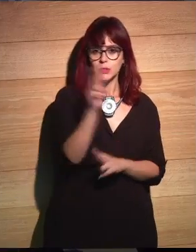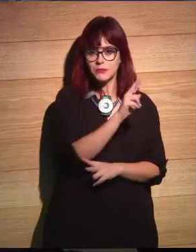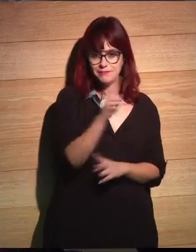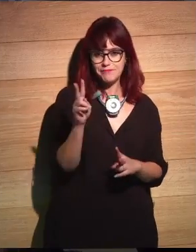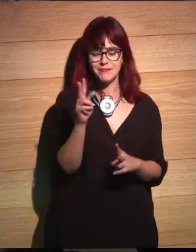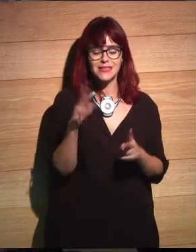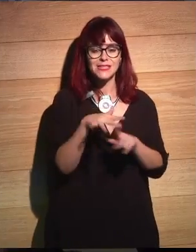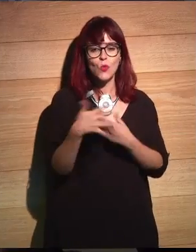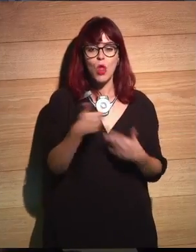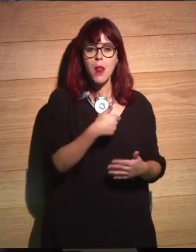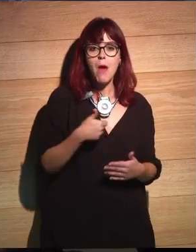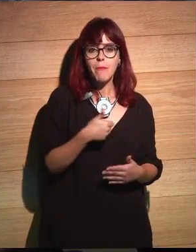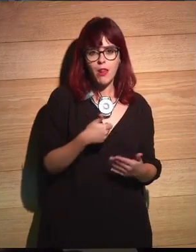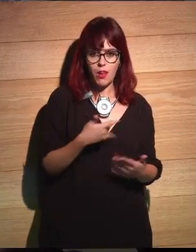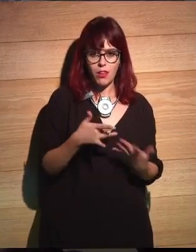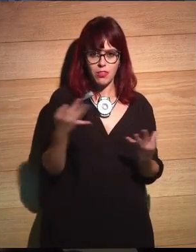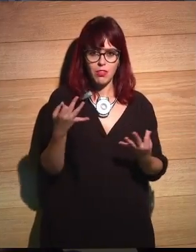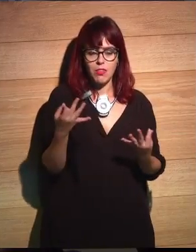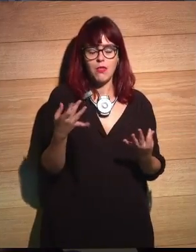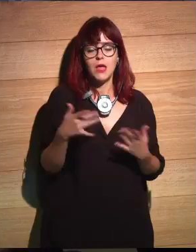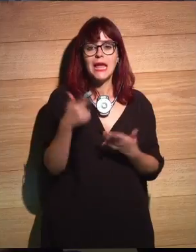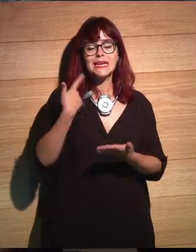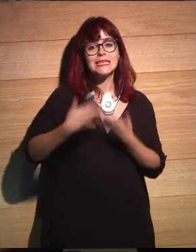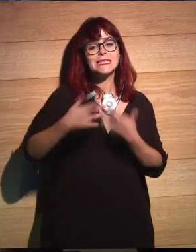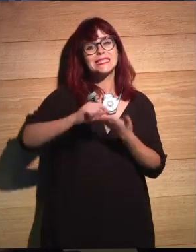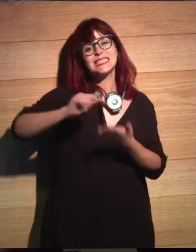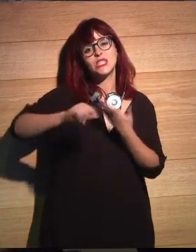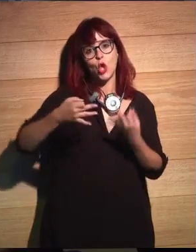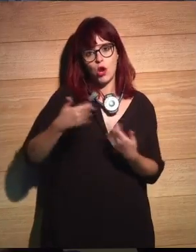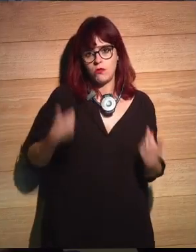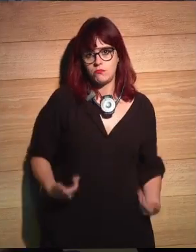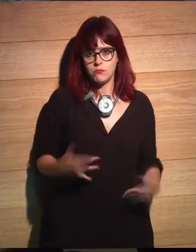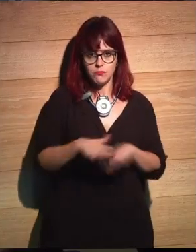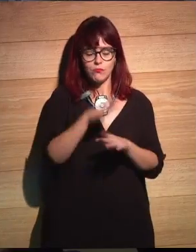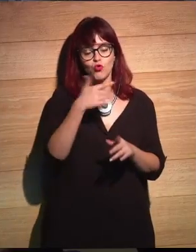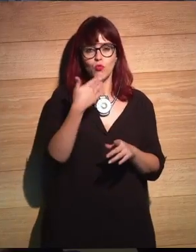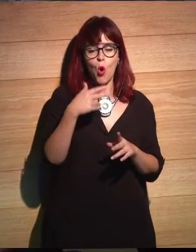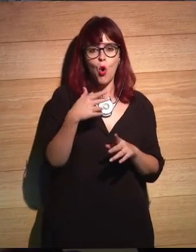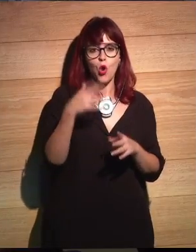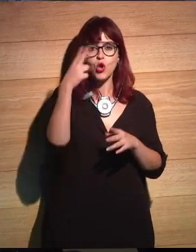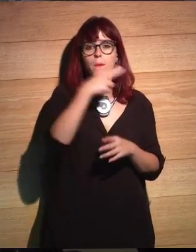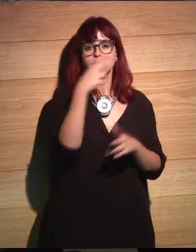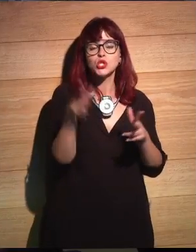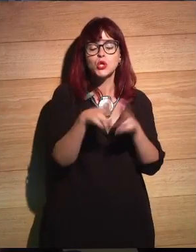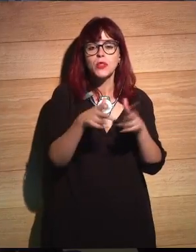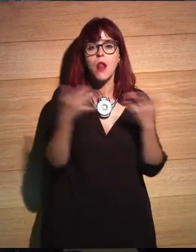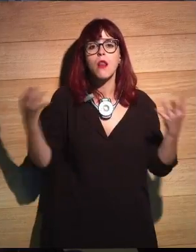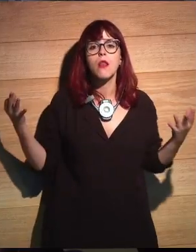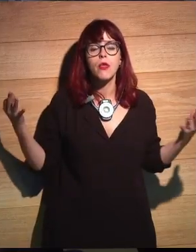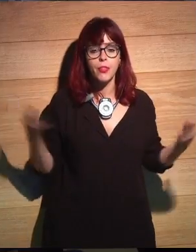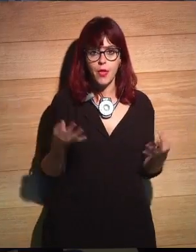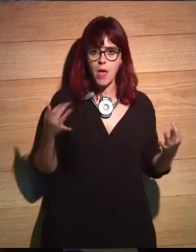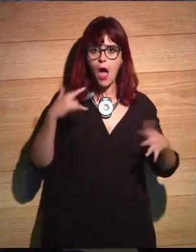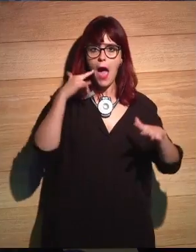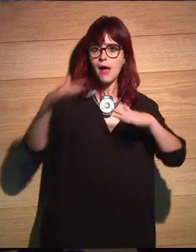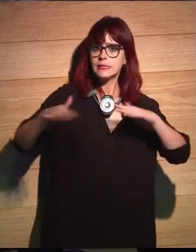you about how do you see the role that a writer or the author should play from the point of view of